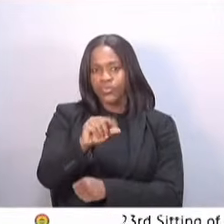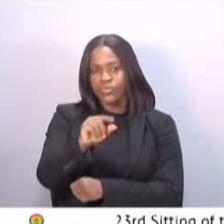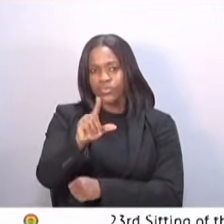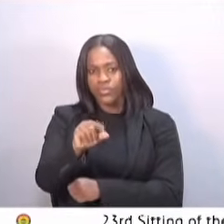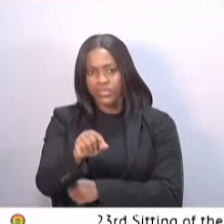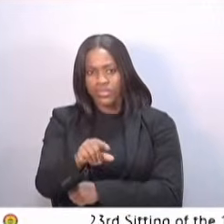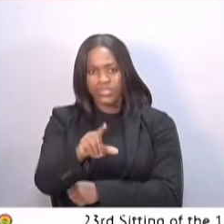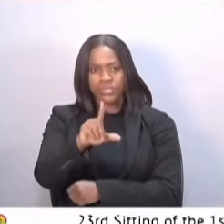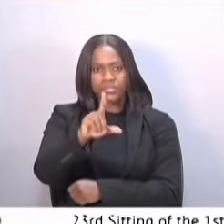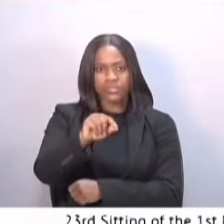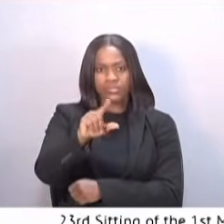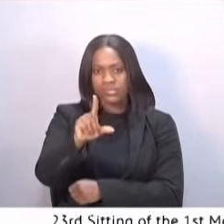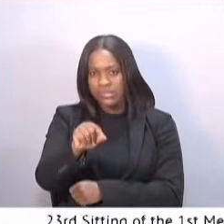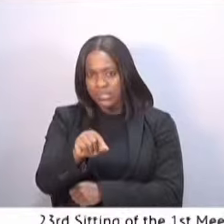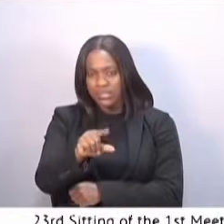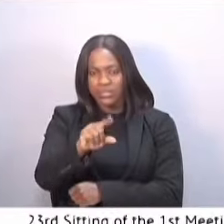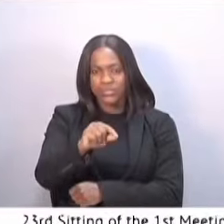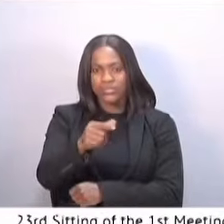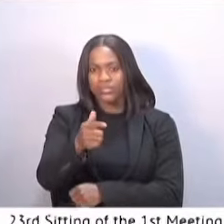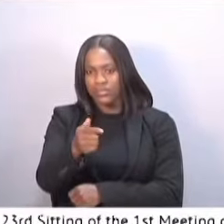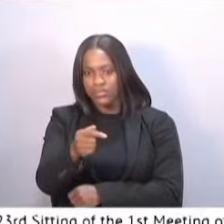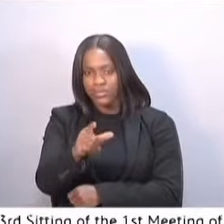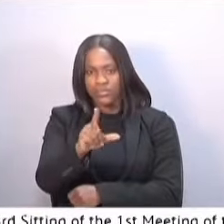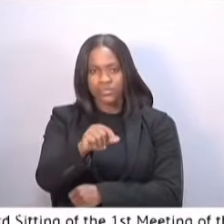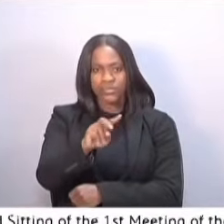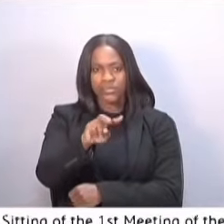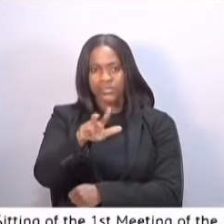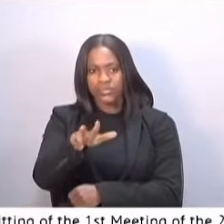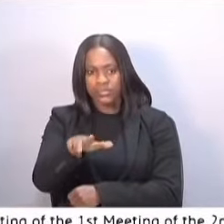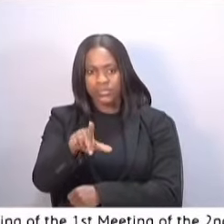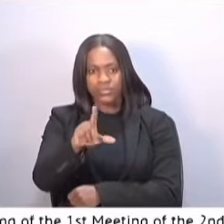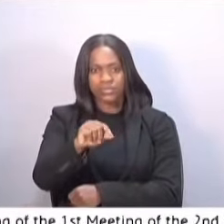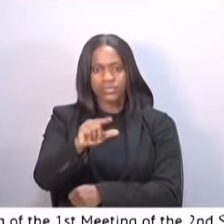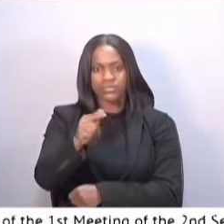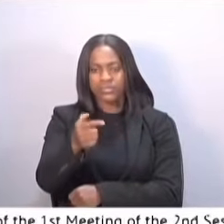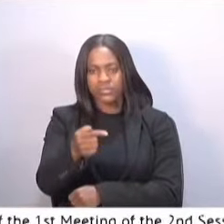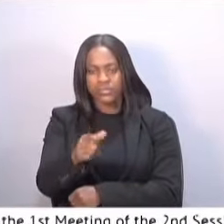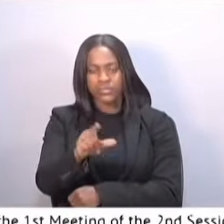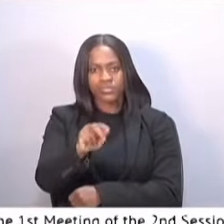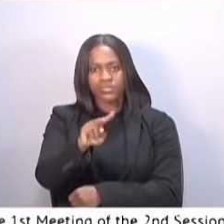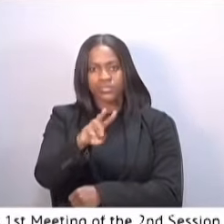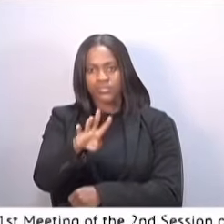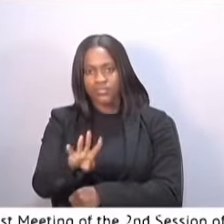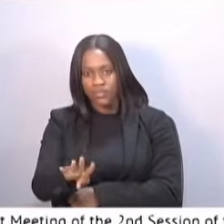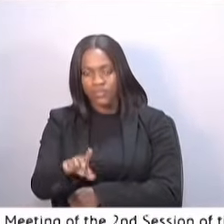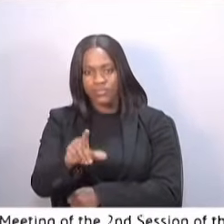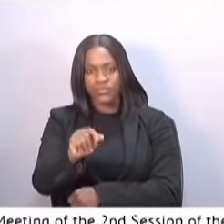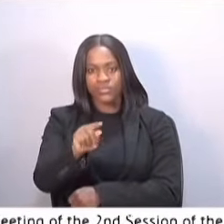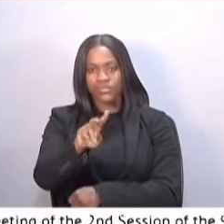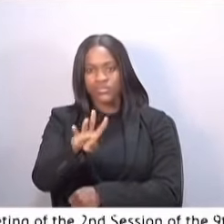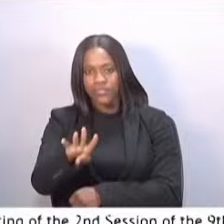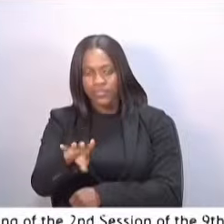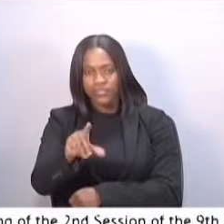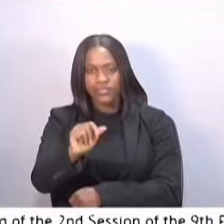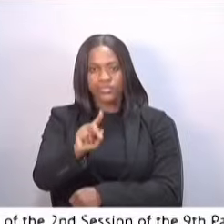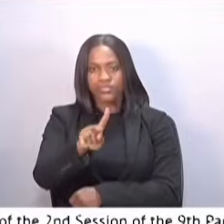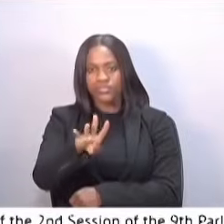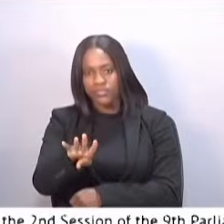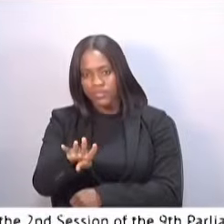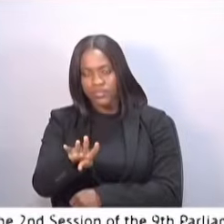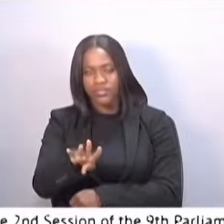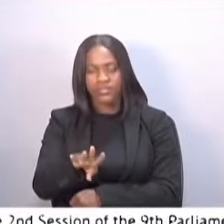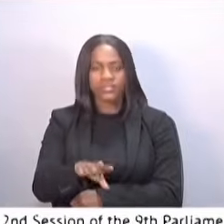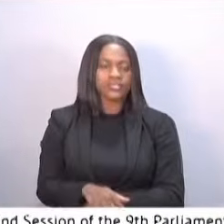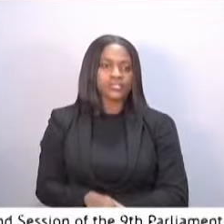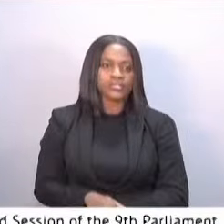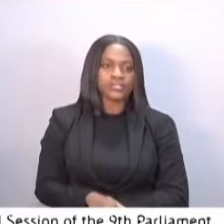2020, 2020, 2021, 2023, 2021, 2024, 2024, 2024,